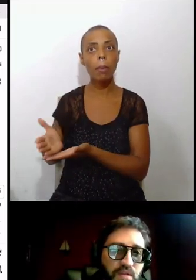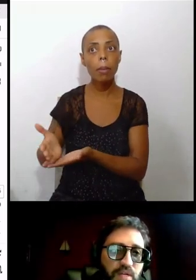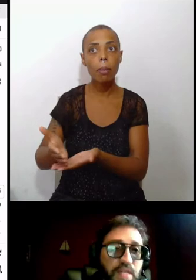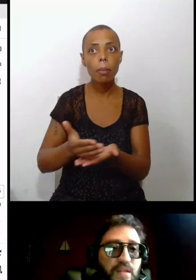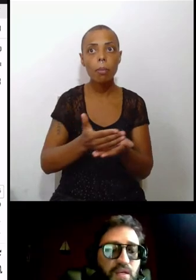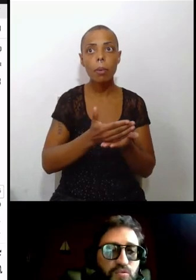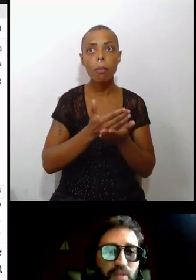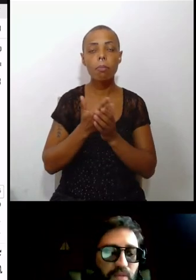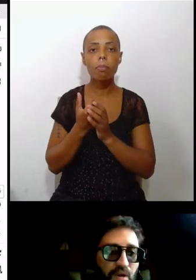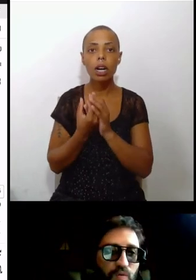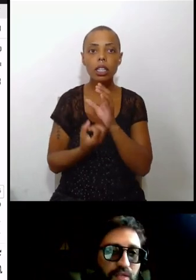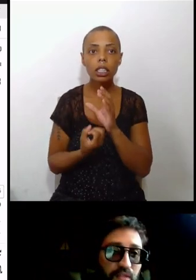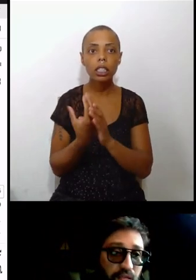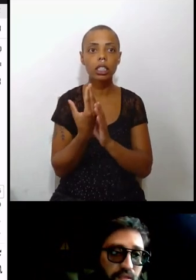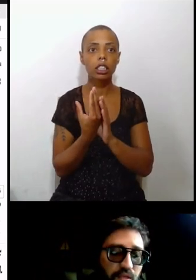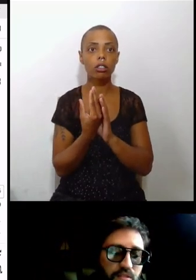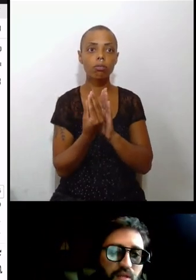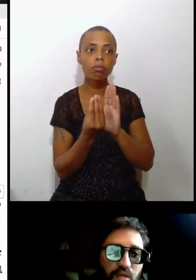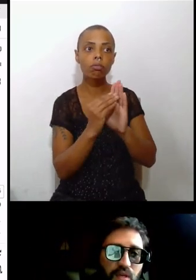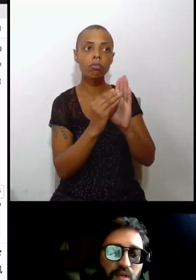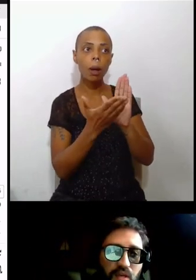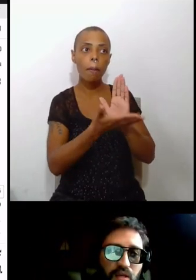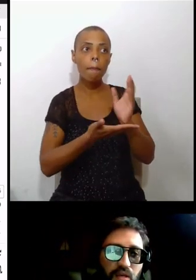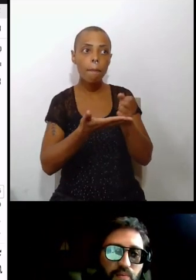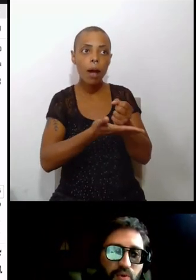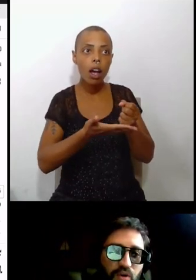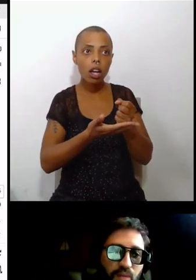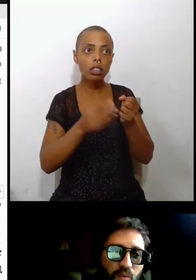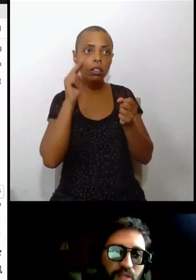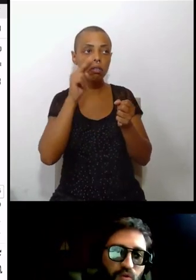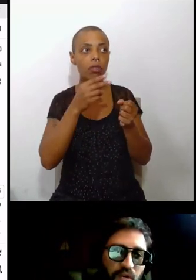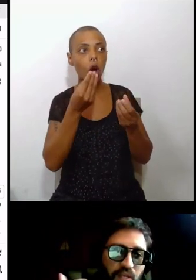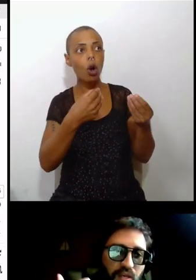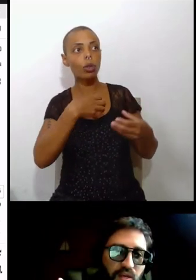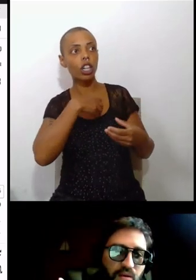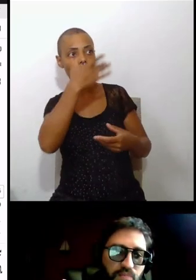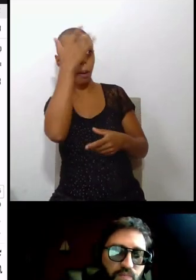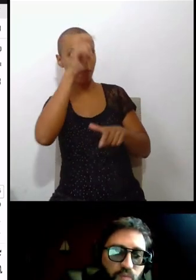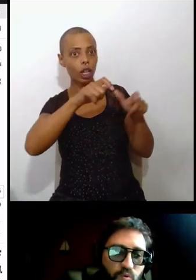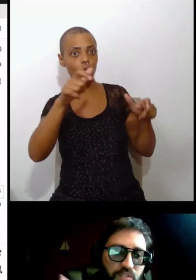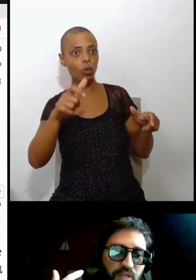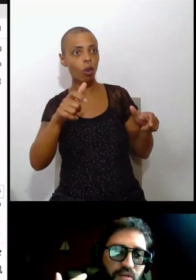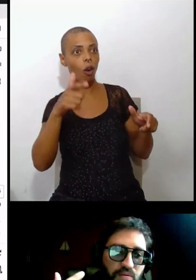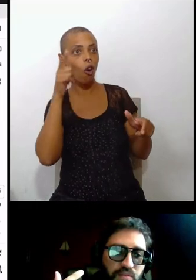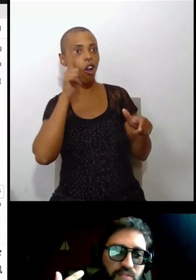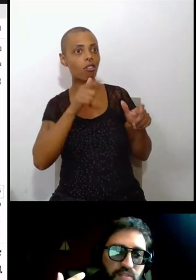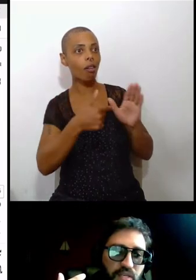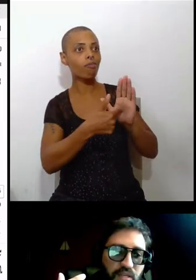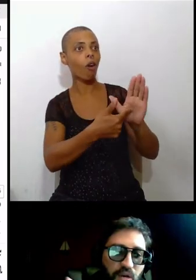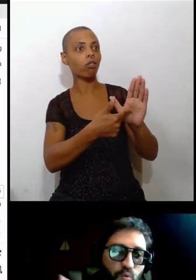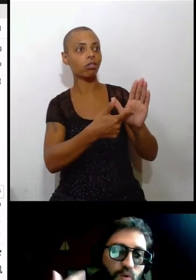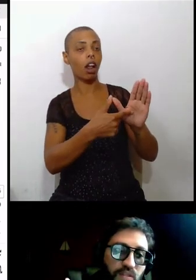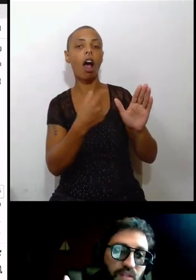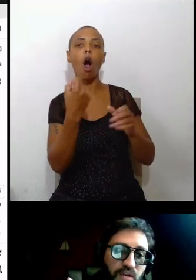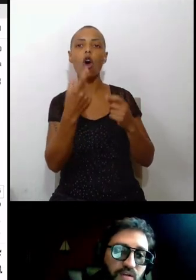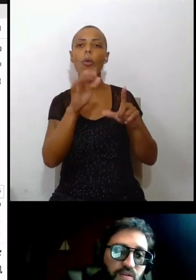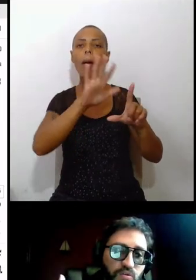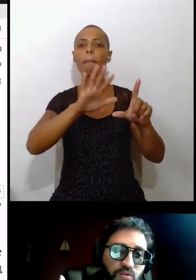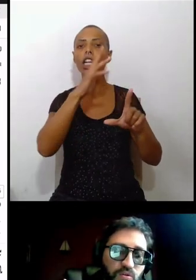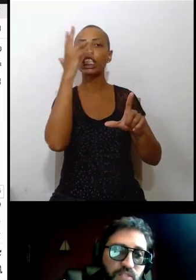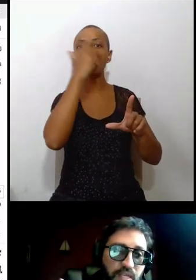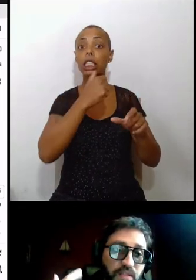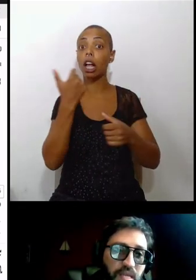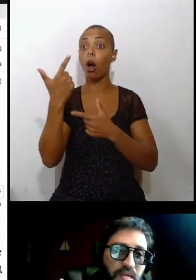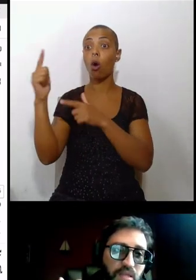and also when I put together an exhibit an exhibition and I see people's reactions some images